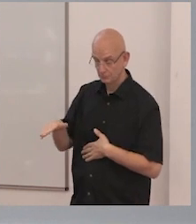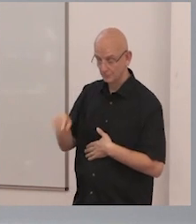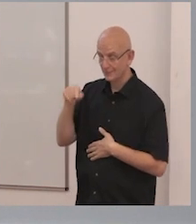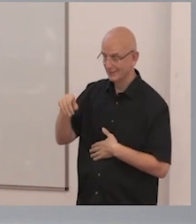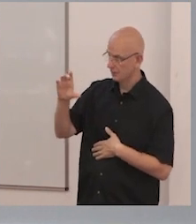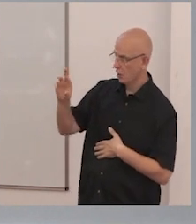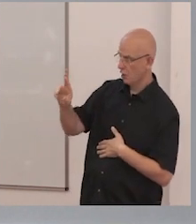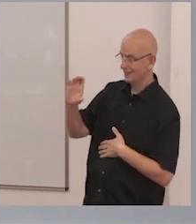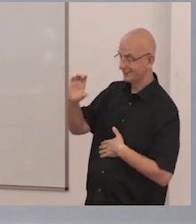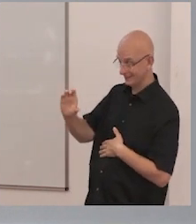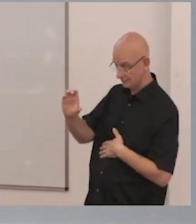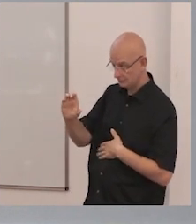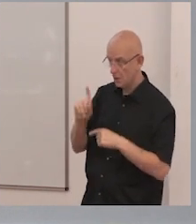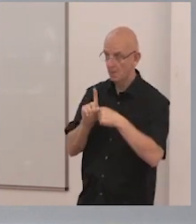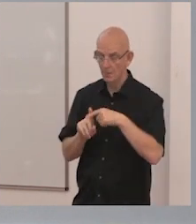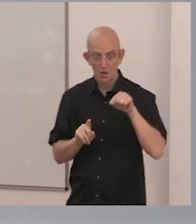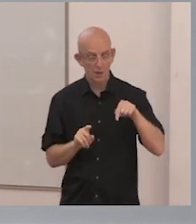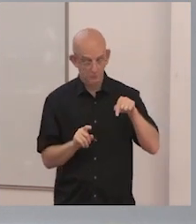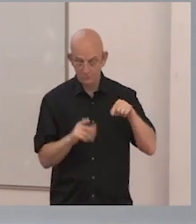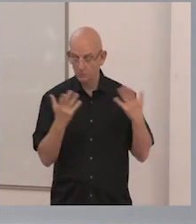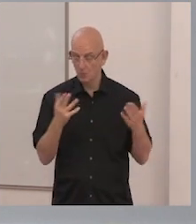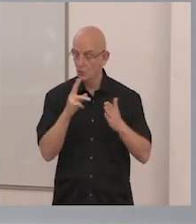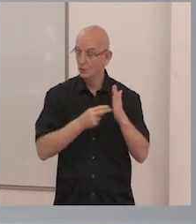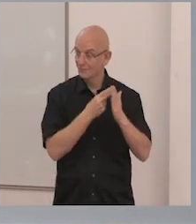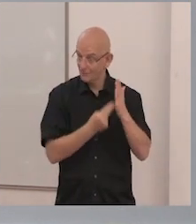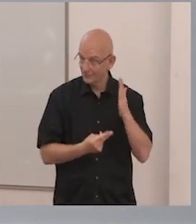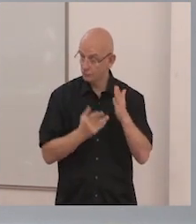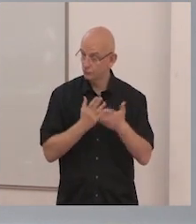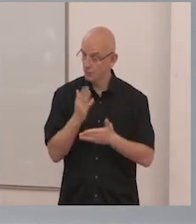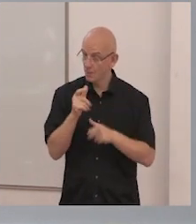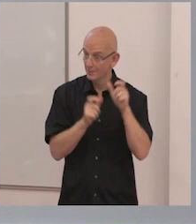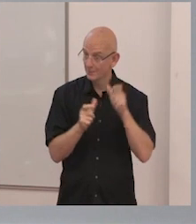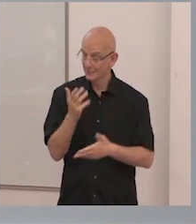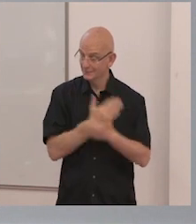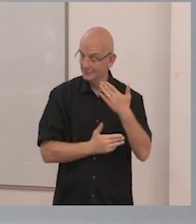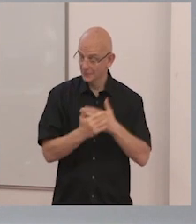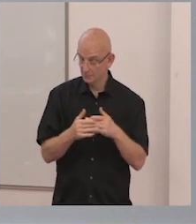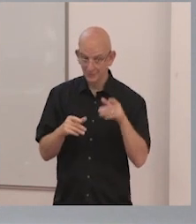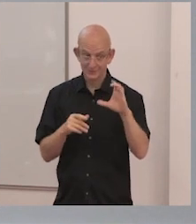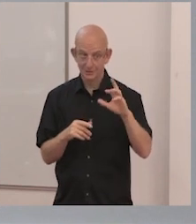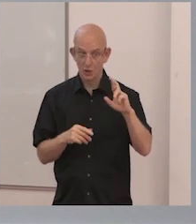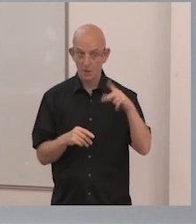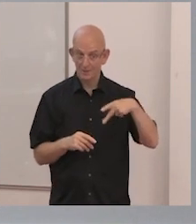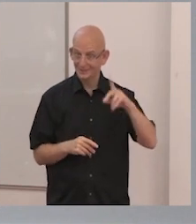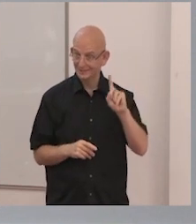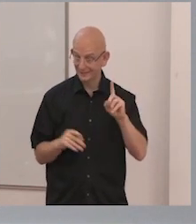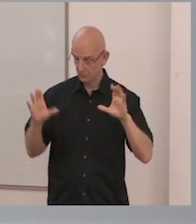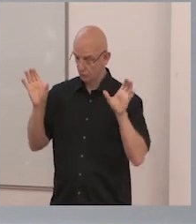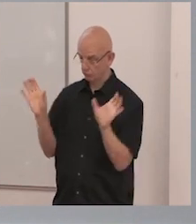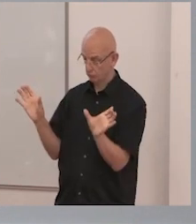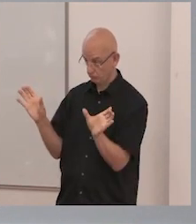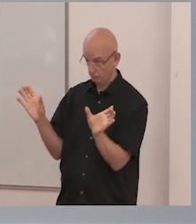CRPD. Before I do that, I want to highlight the importance of looking at